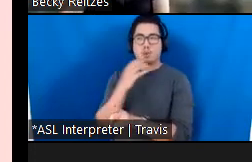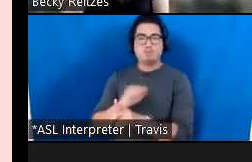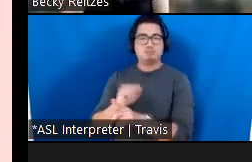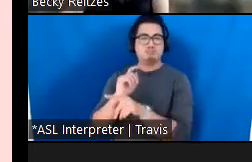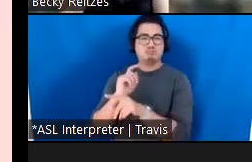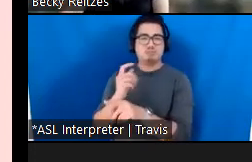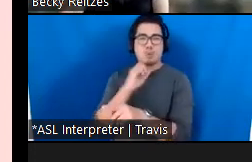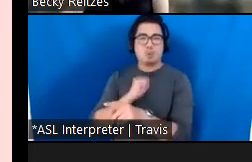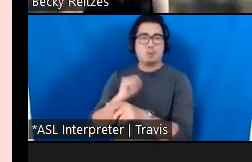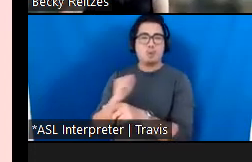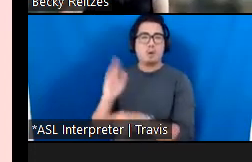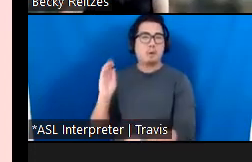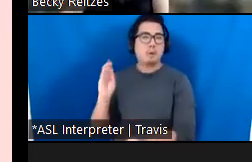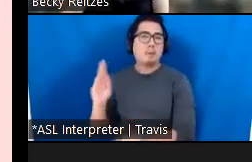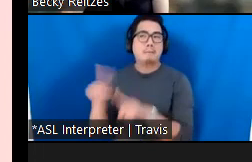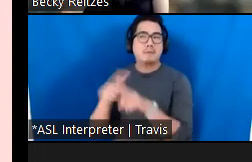Omicron, BA4, and BA5.